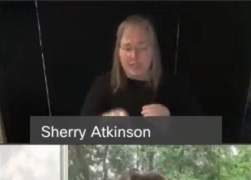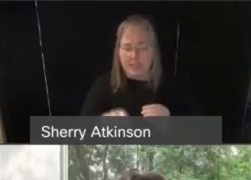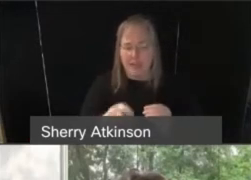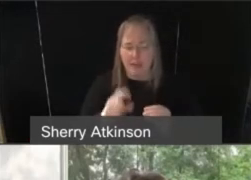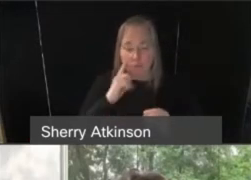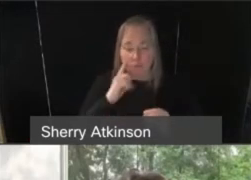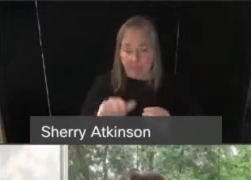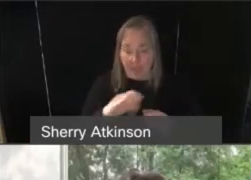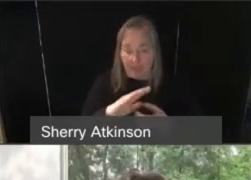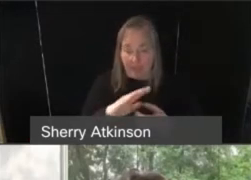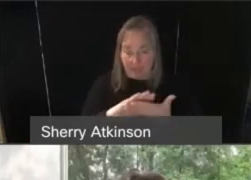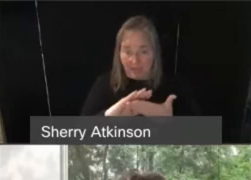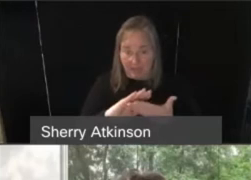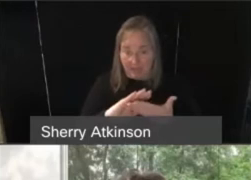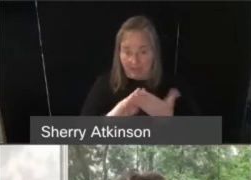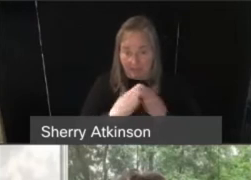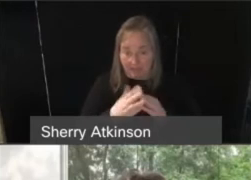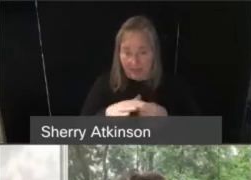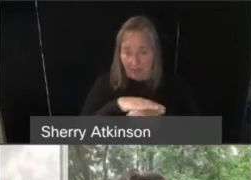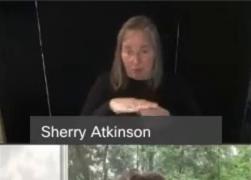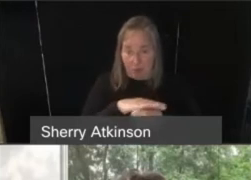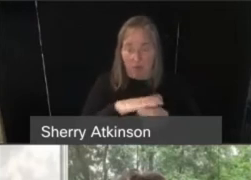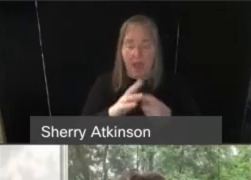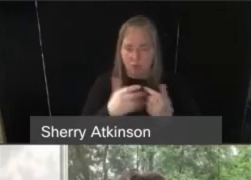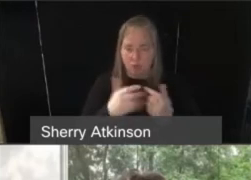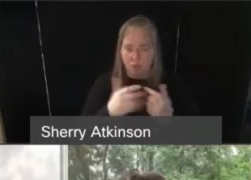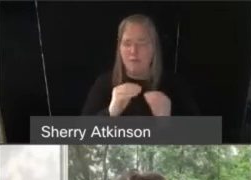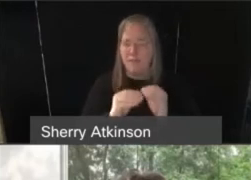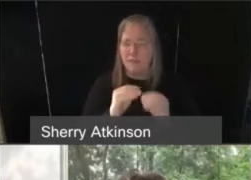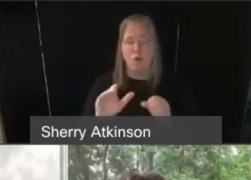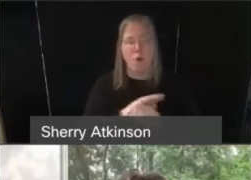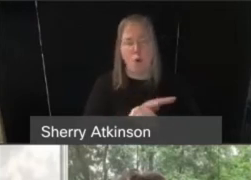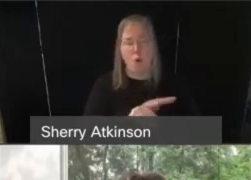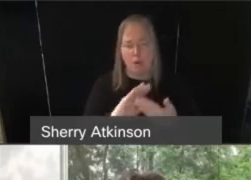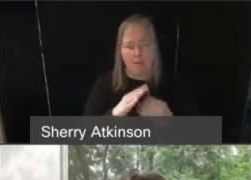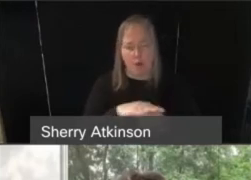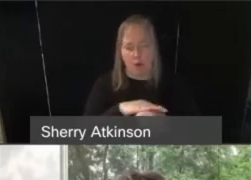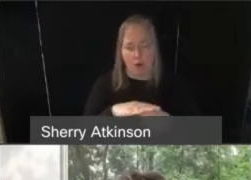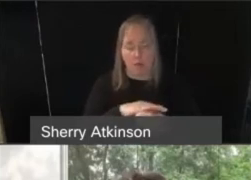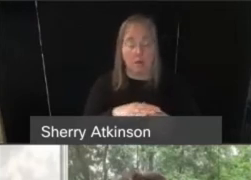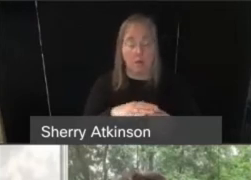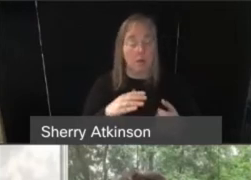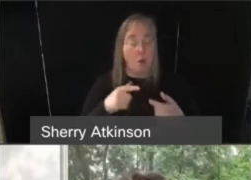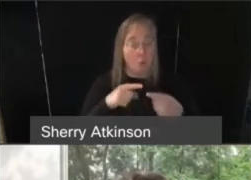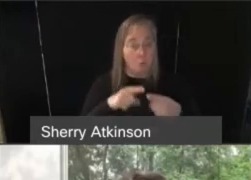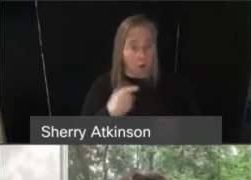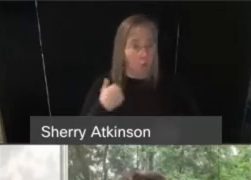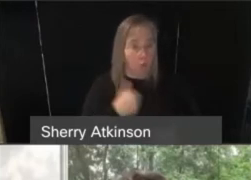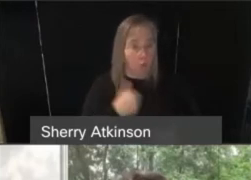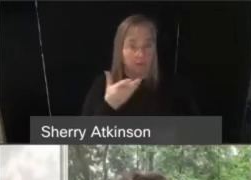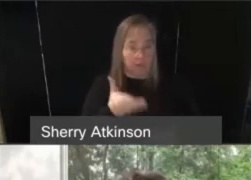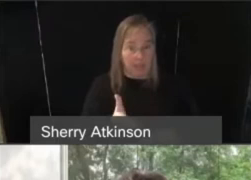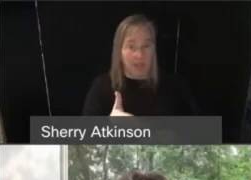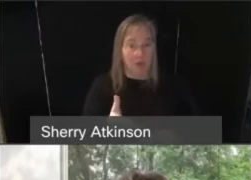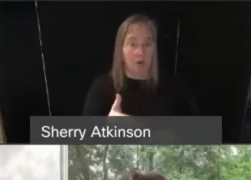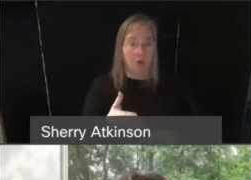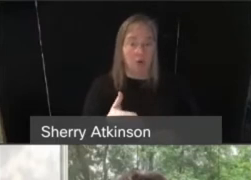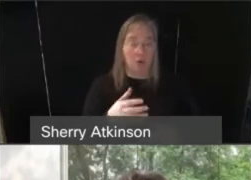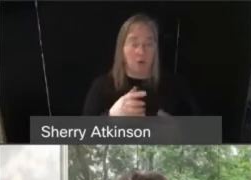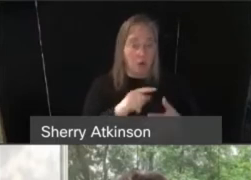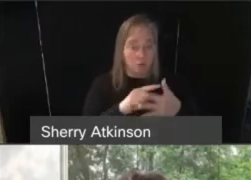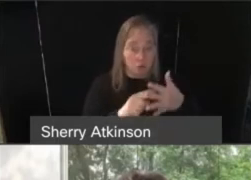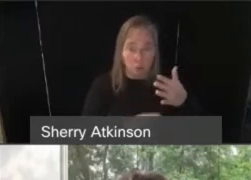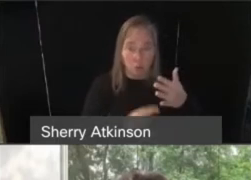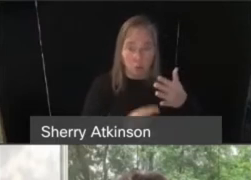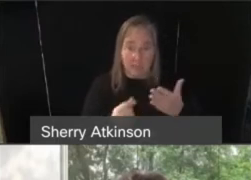away. Sometimes we get requests while we are in that neighborhood, and then, like, you know, those get addressed.